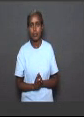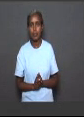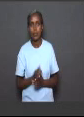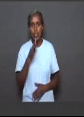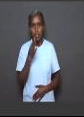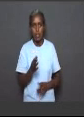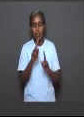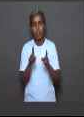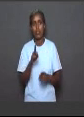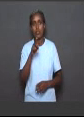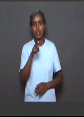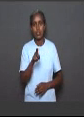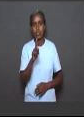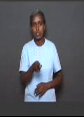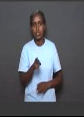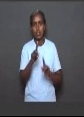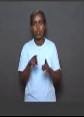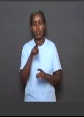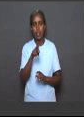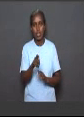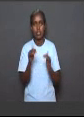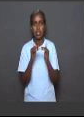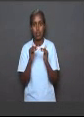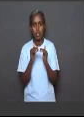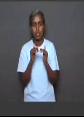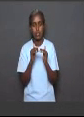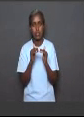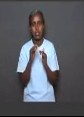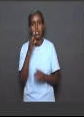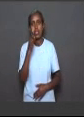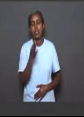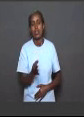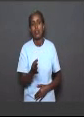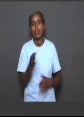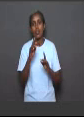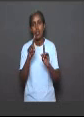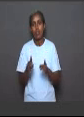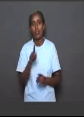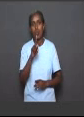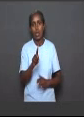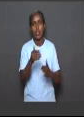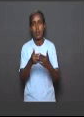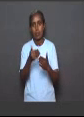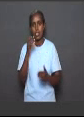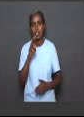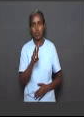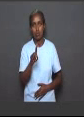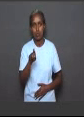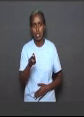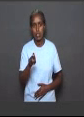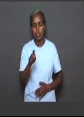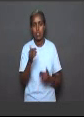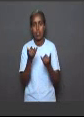F of g of x equals f of 1 minus